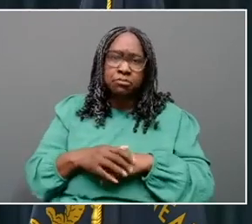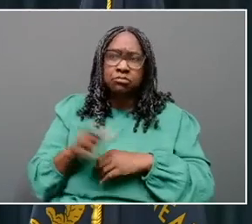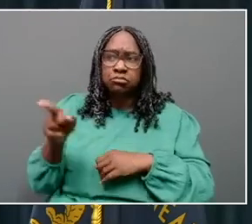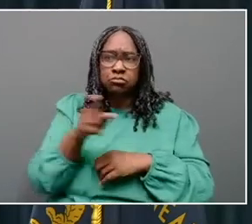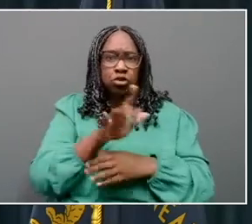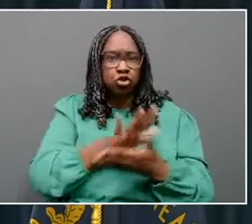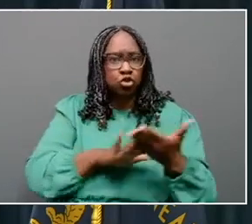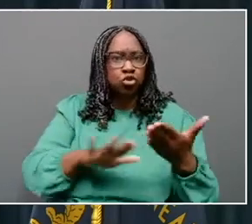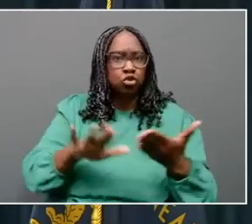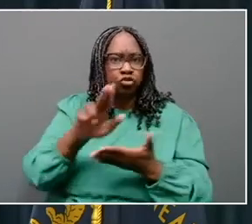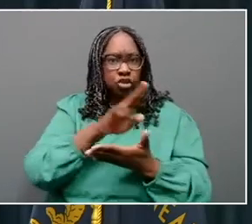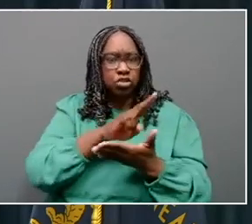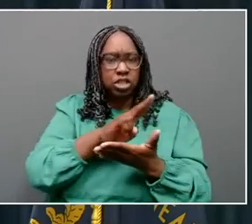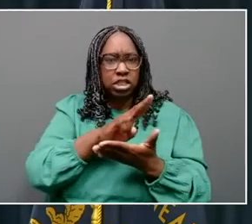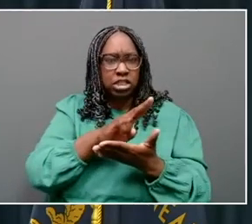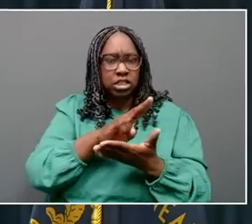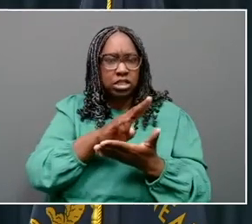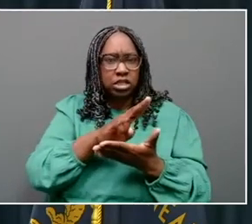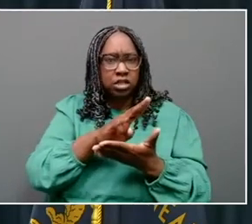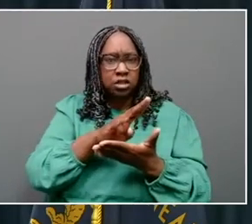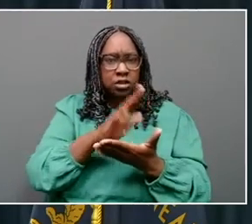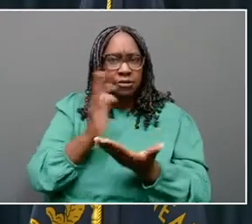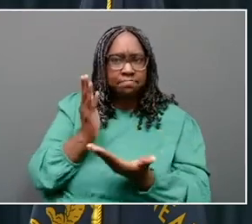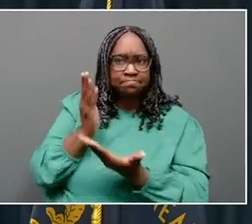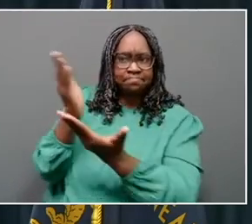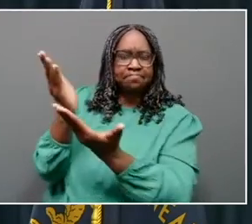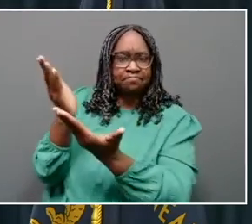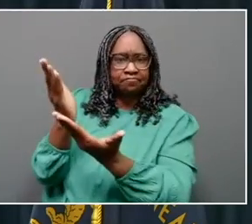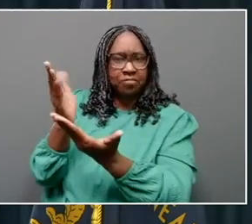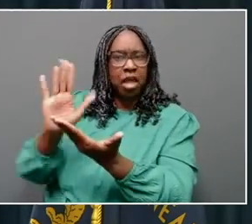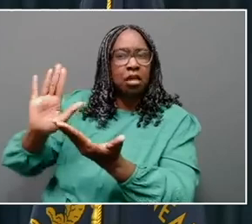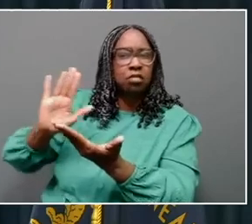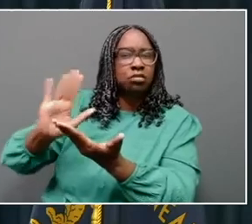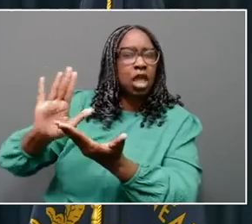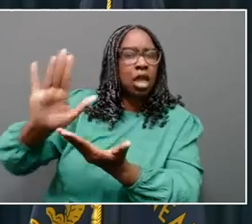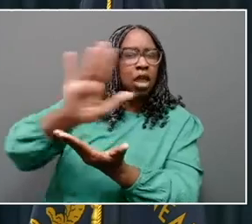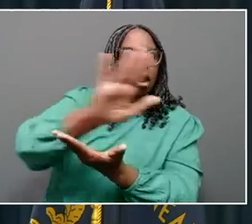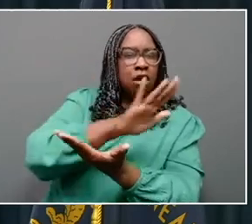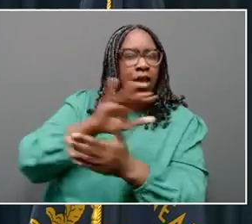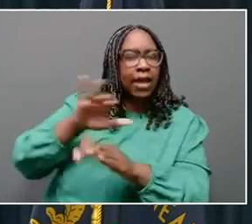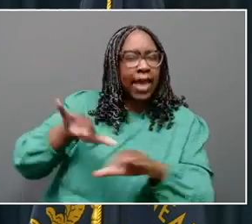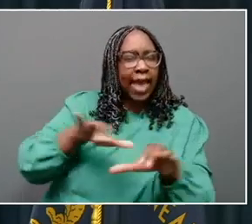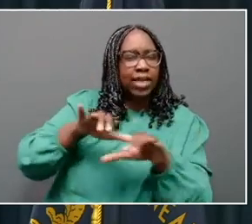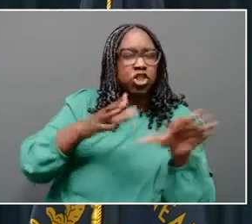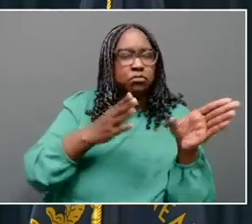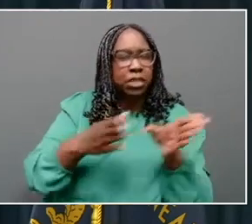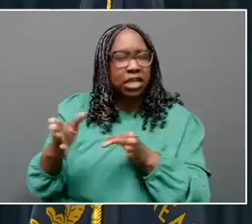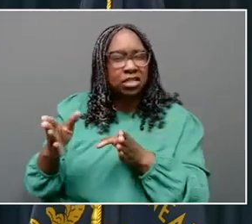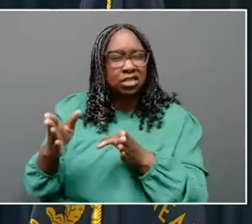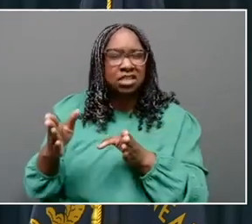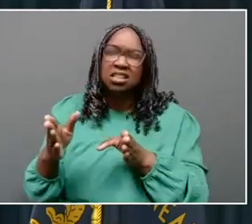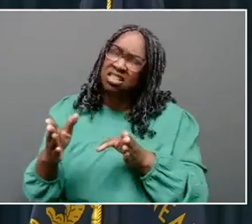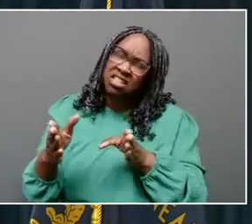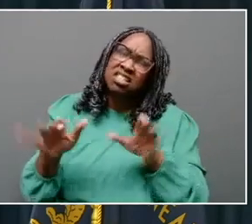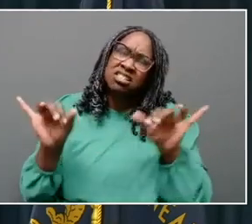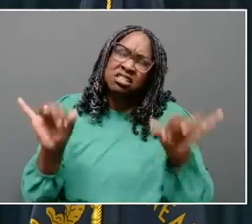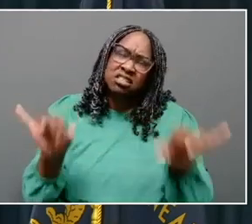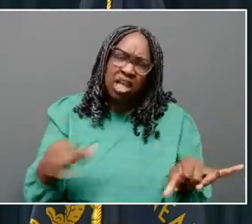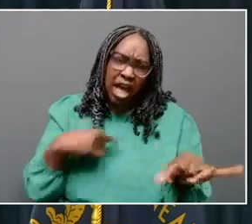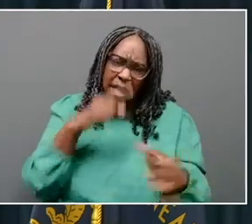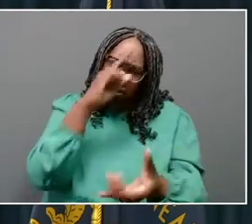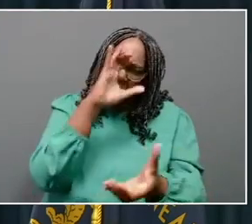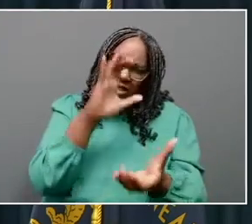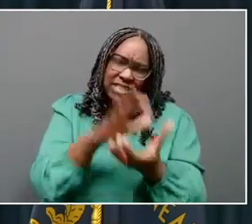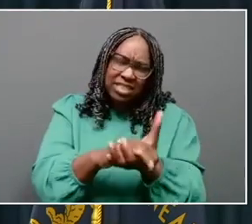forward with their individual action plans. I still, though, believe in my core that a